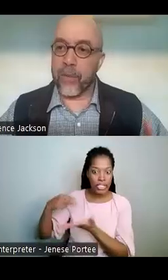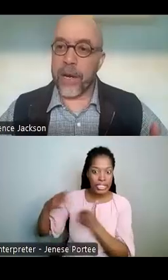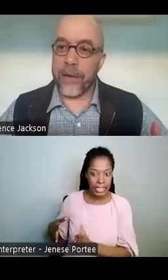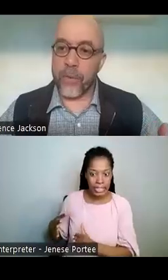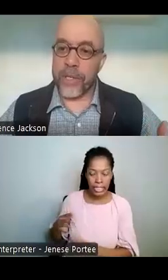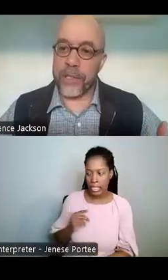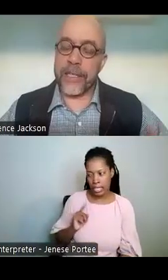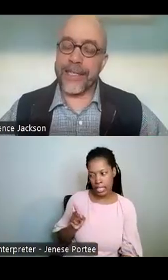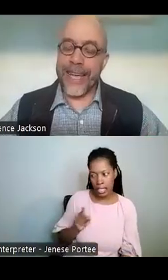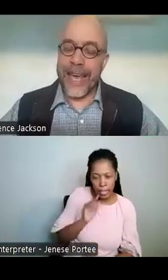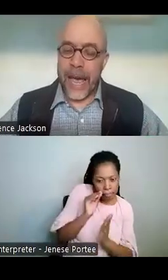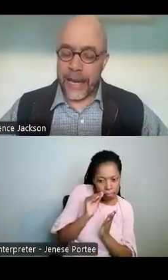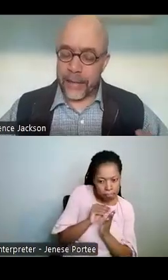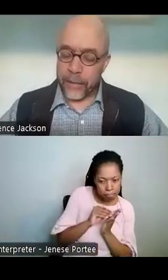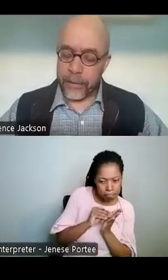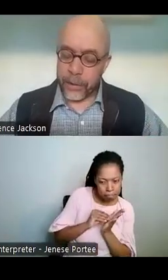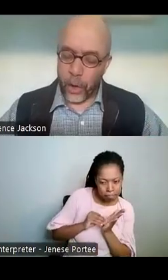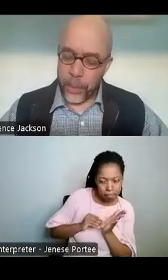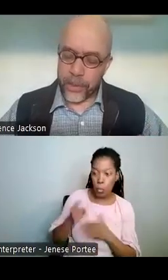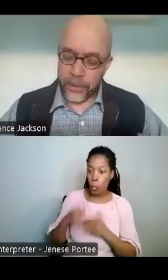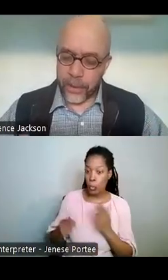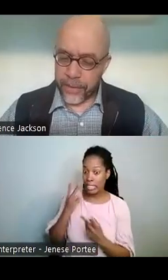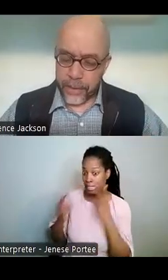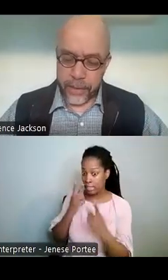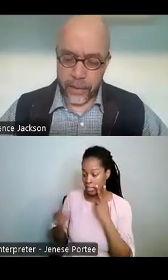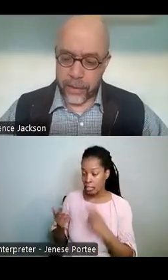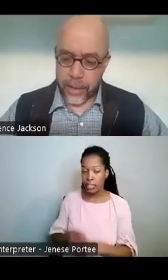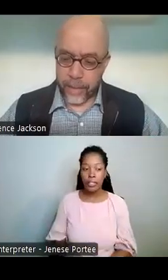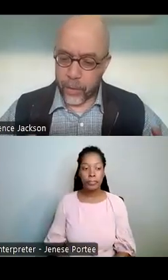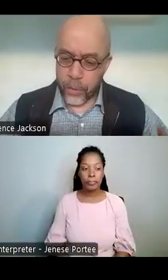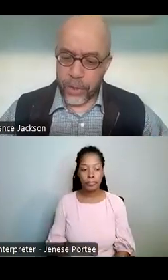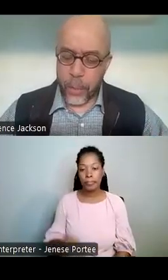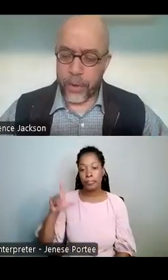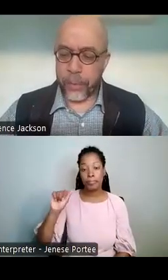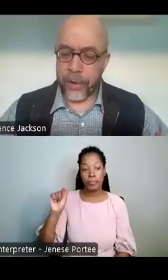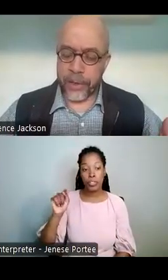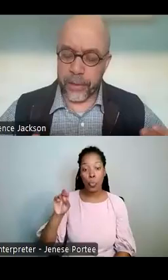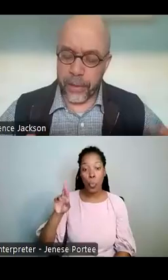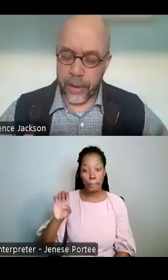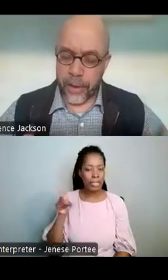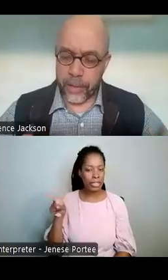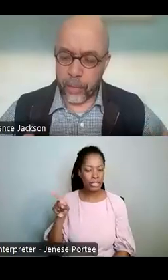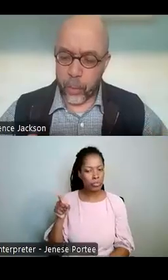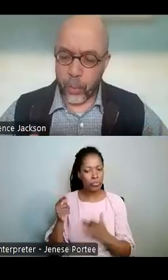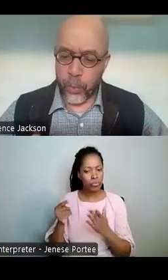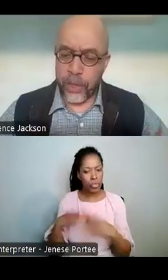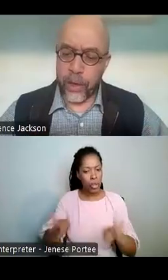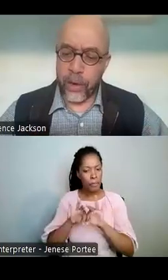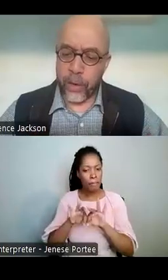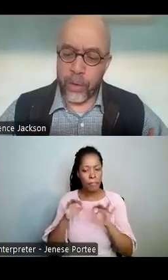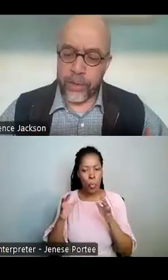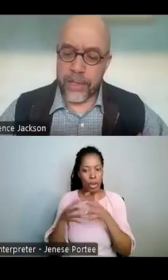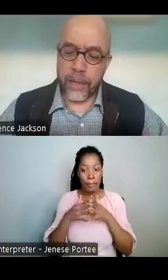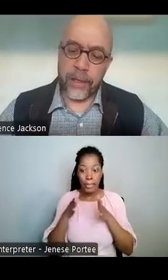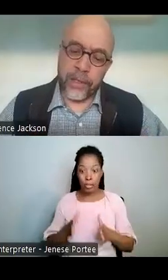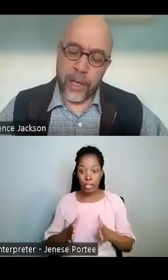meticulous record of what he sees. And Latrobe I think is really important American. We